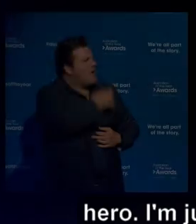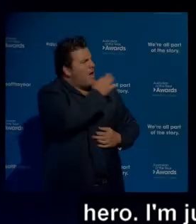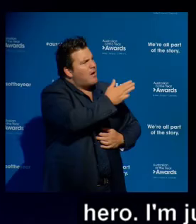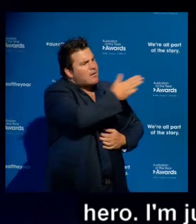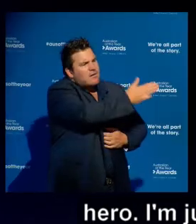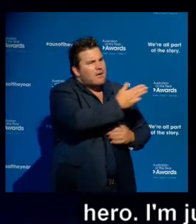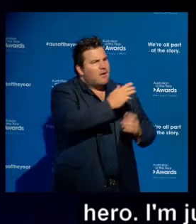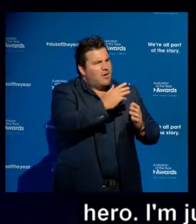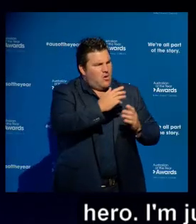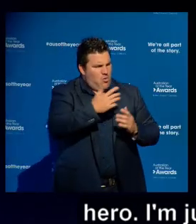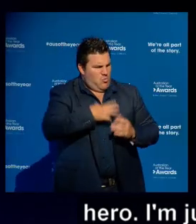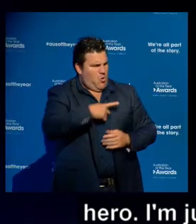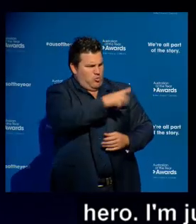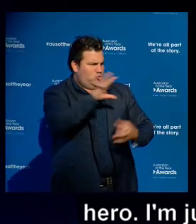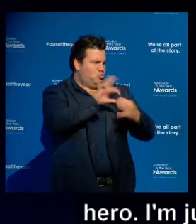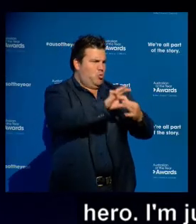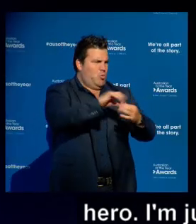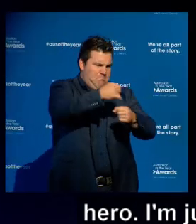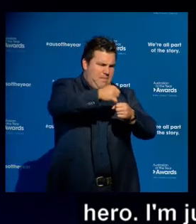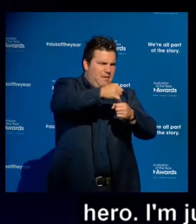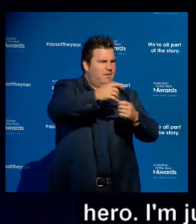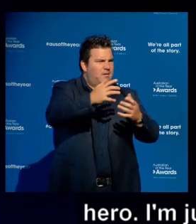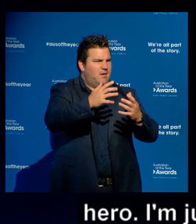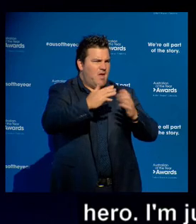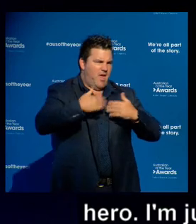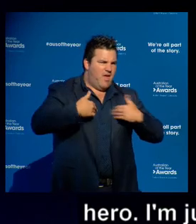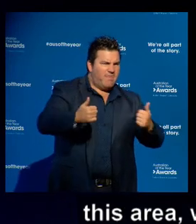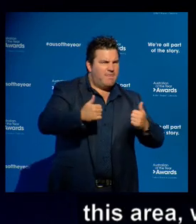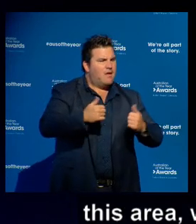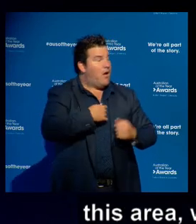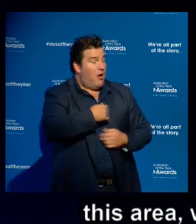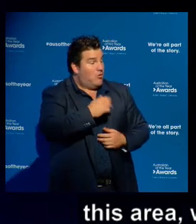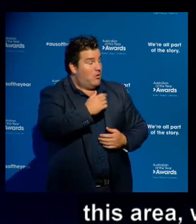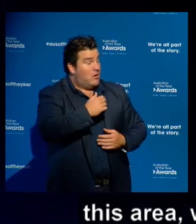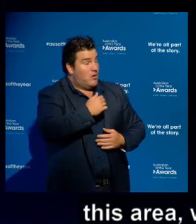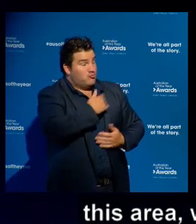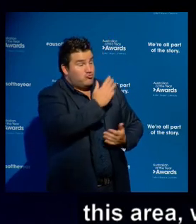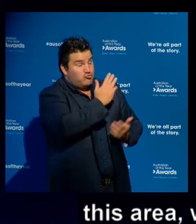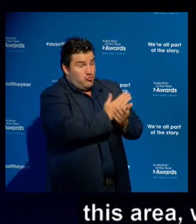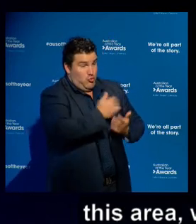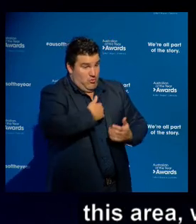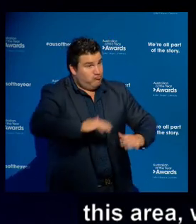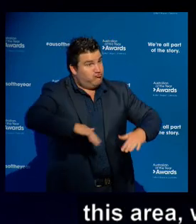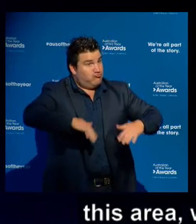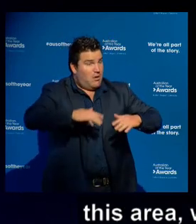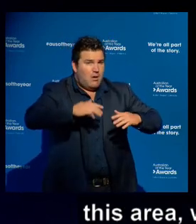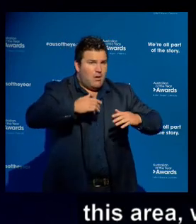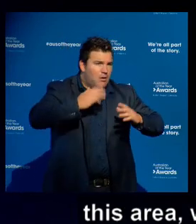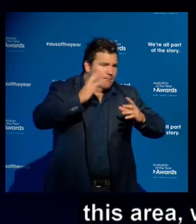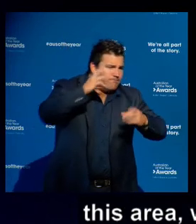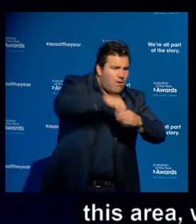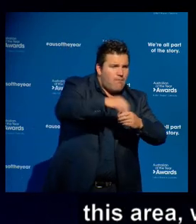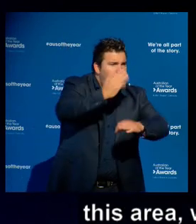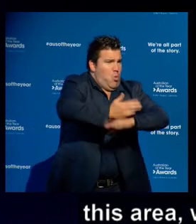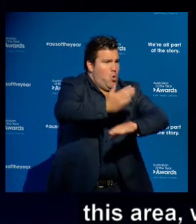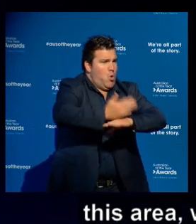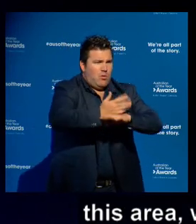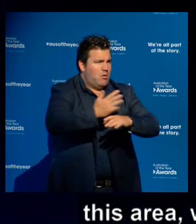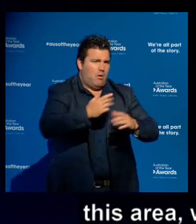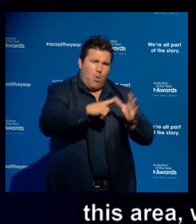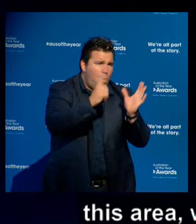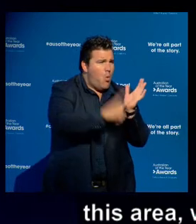to go into this line of work? I've been in health all my life. Clinical work, health